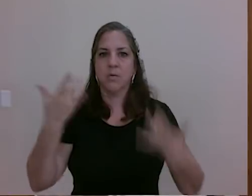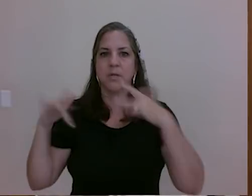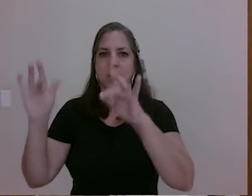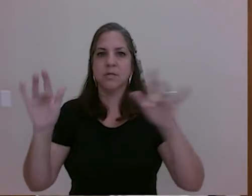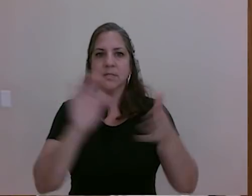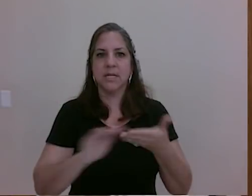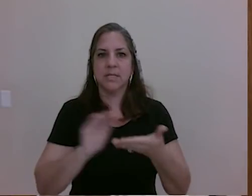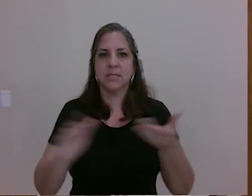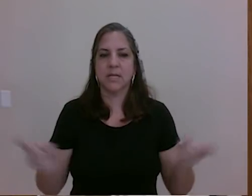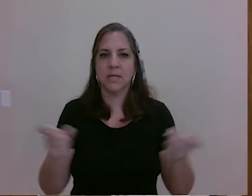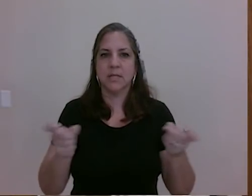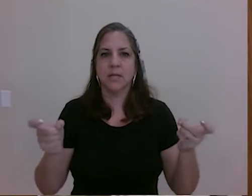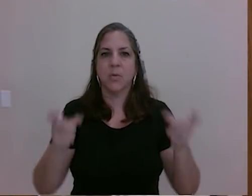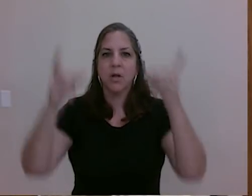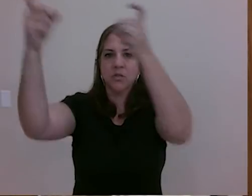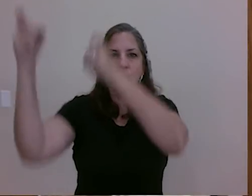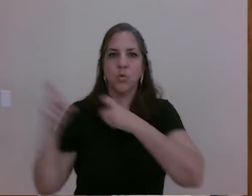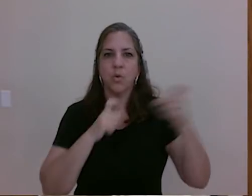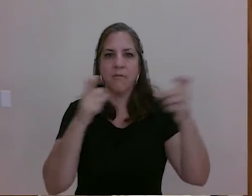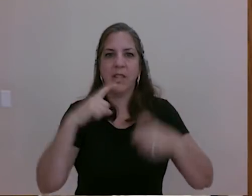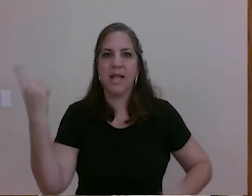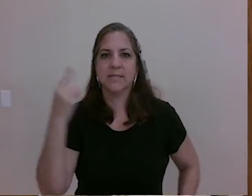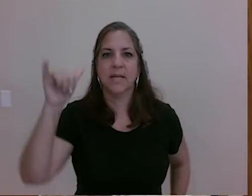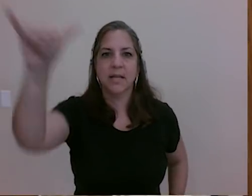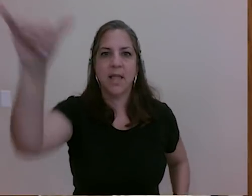to everlasting life. Amen. Amen.